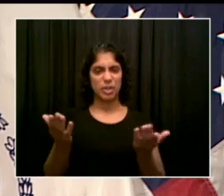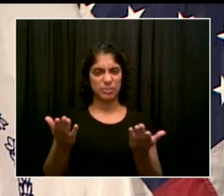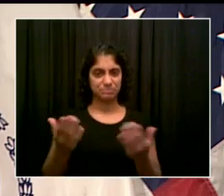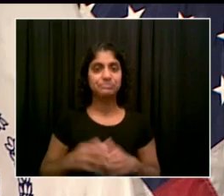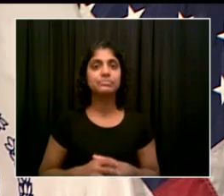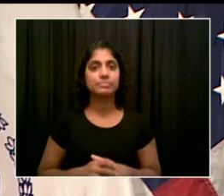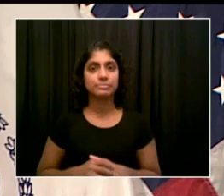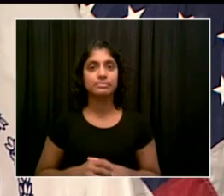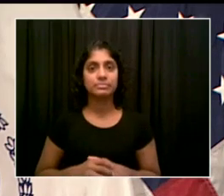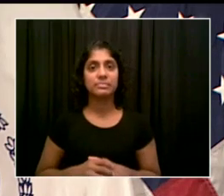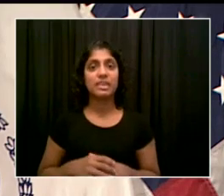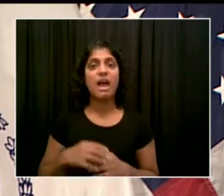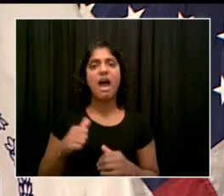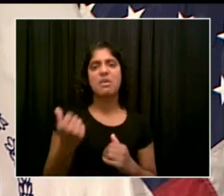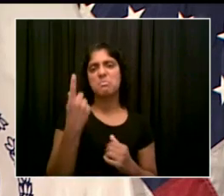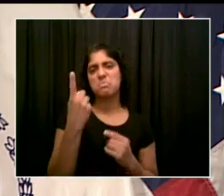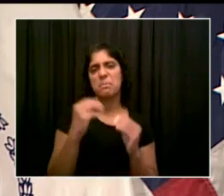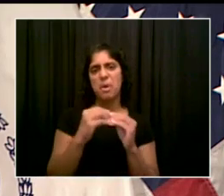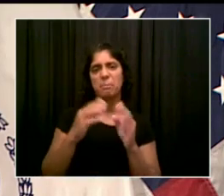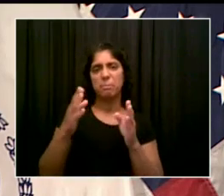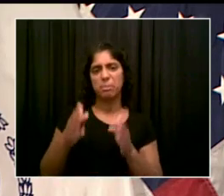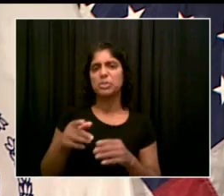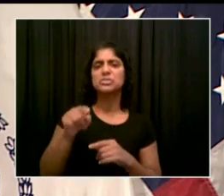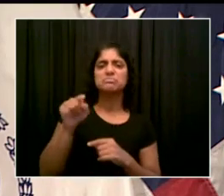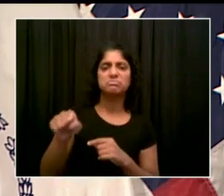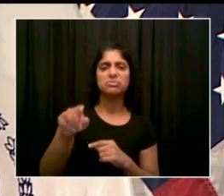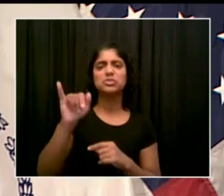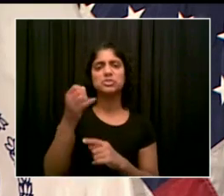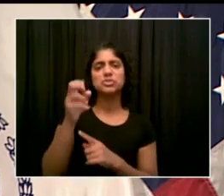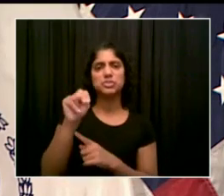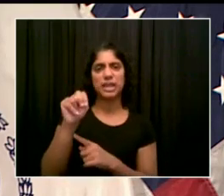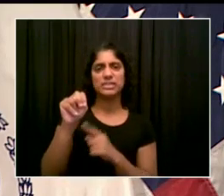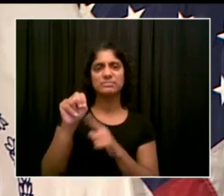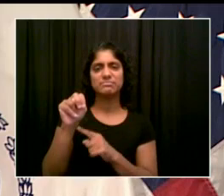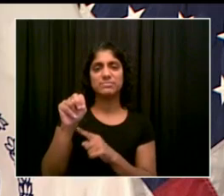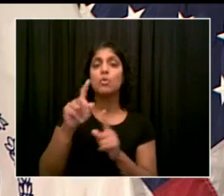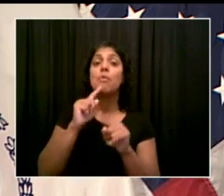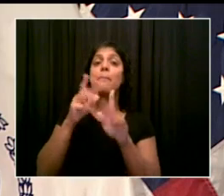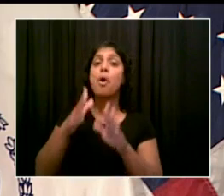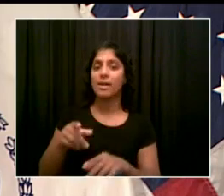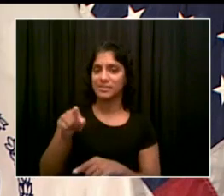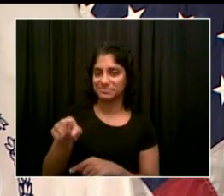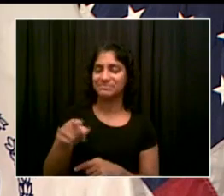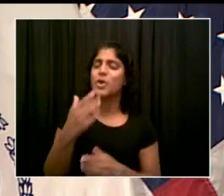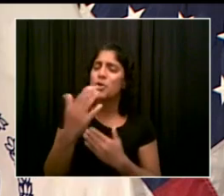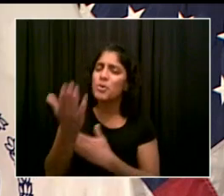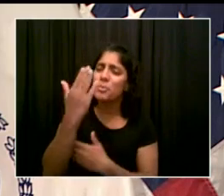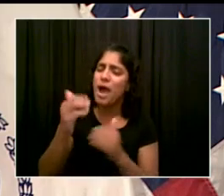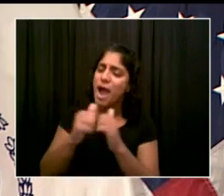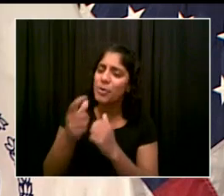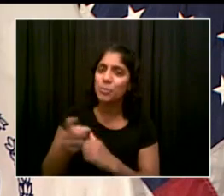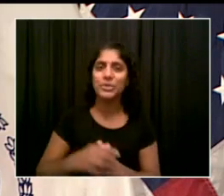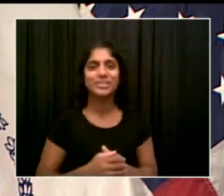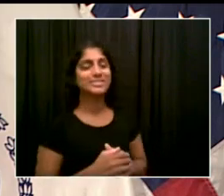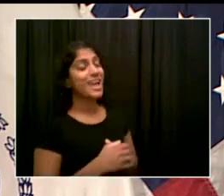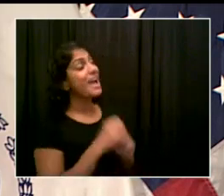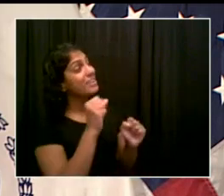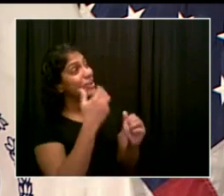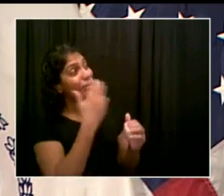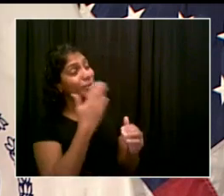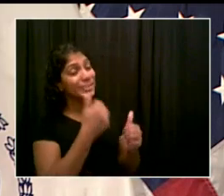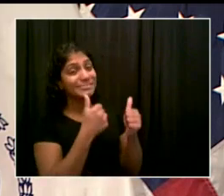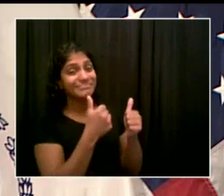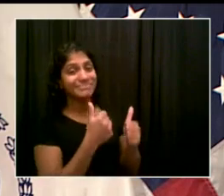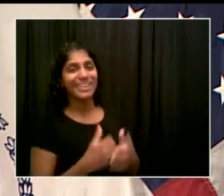Good morning, Mr. Mayor. How are you? Good, Jen. How are you doing today? Good, thanks. I guess the first